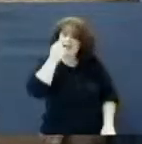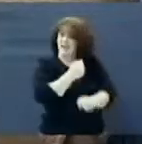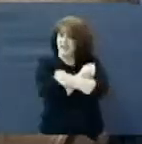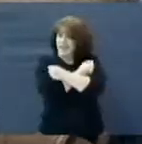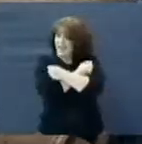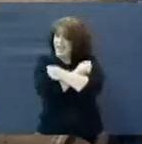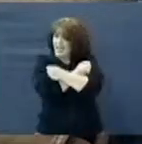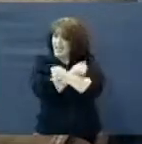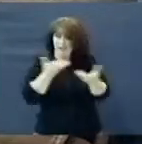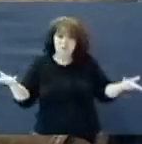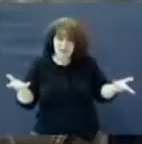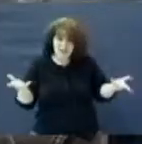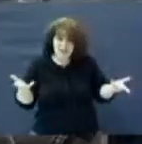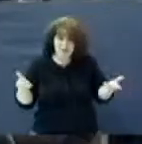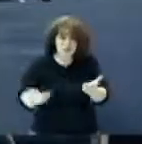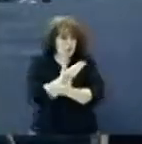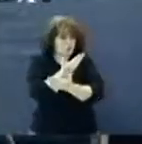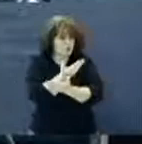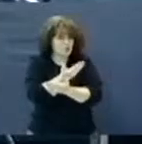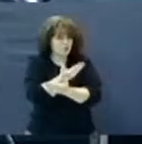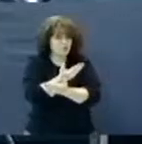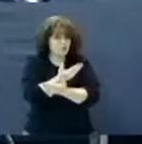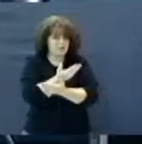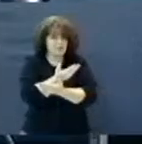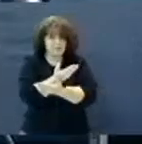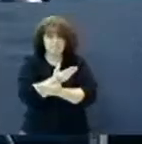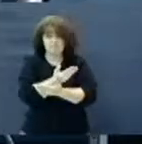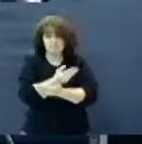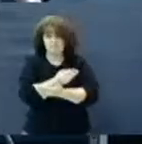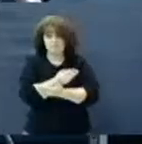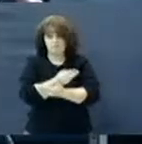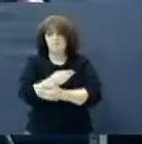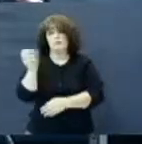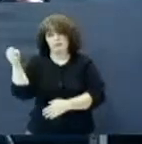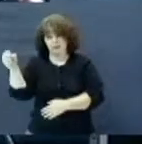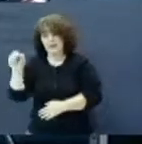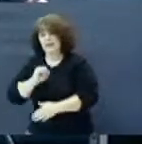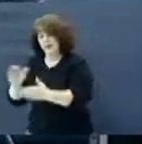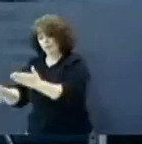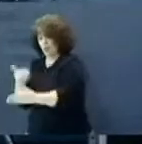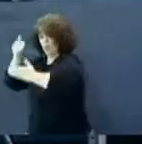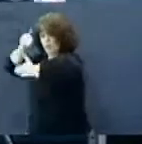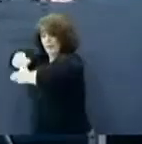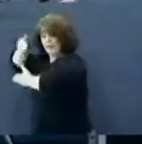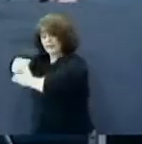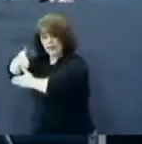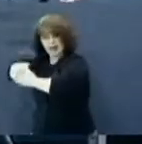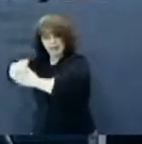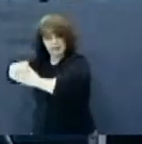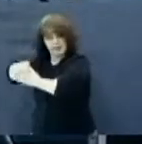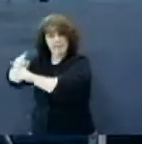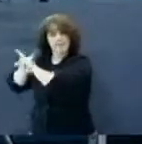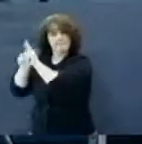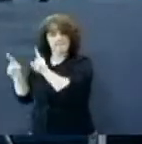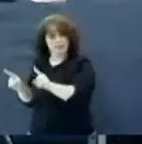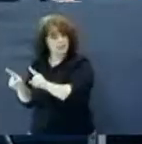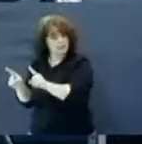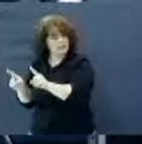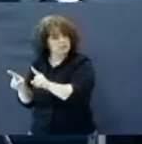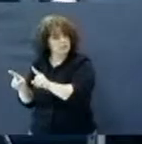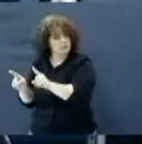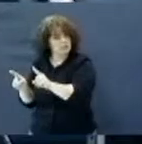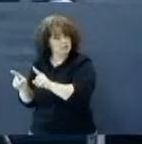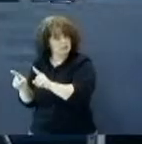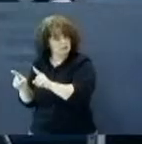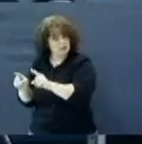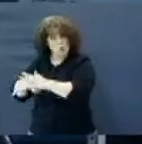Hold a minute. I am new on the inside. But I want all y'all to know something. I still got something